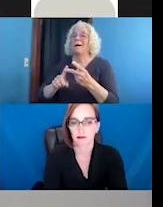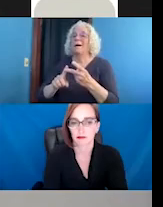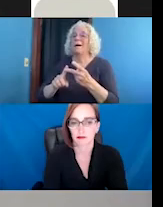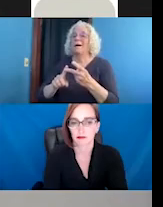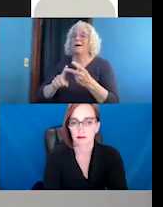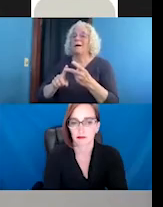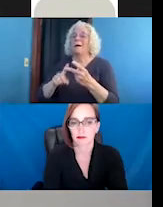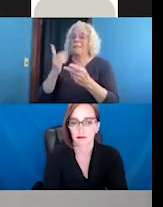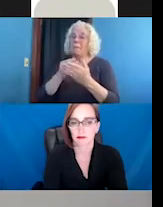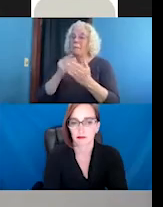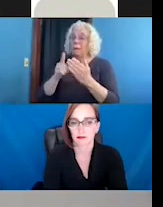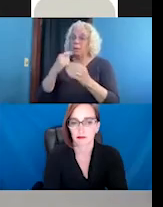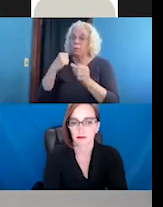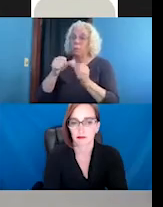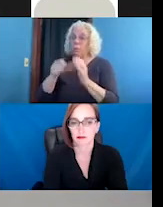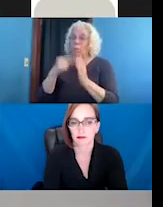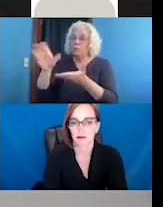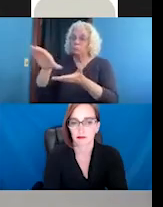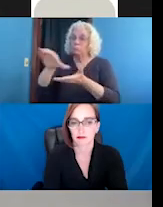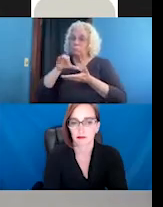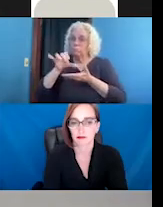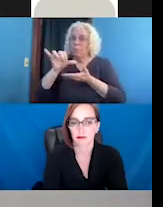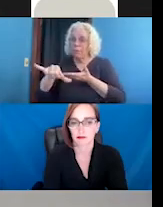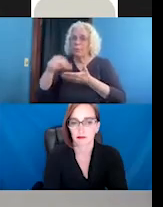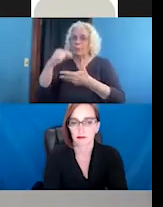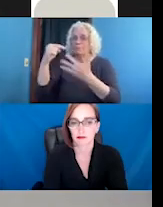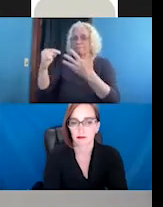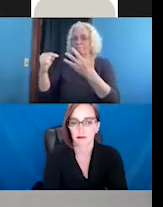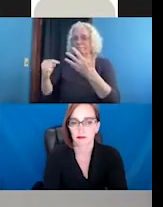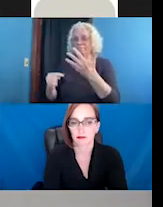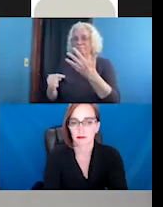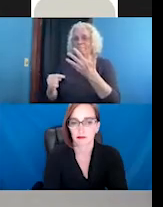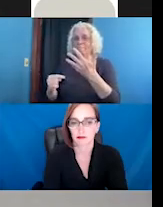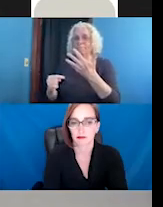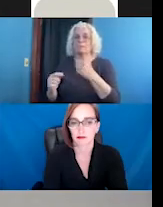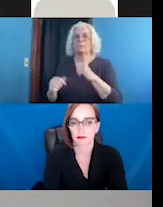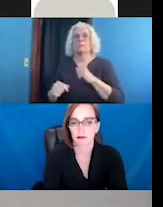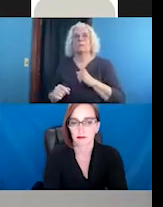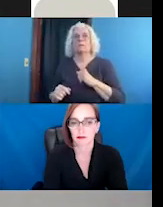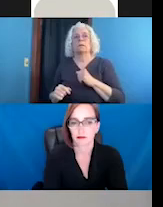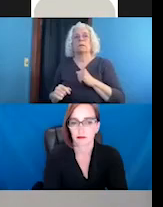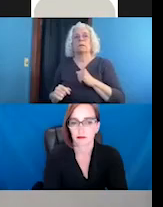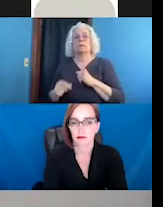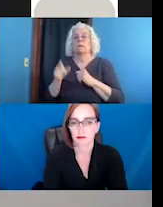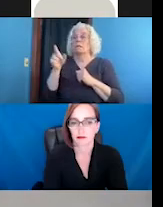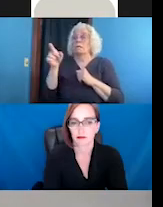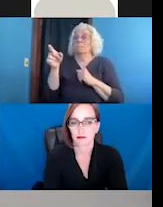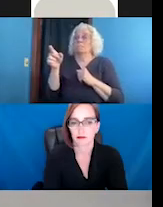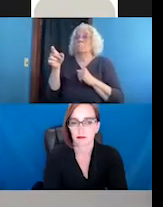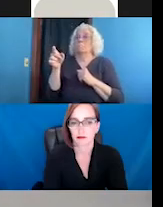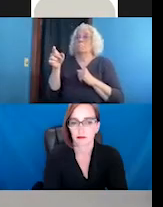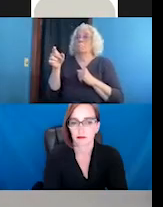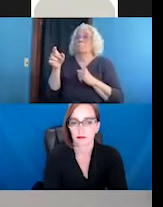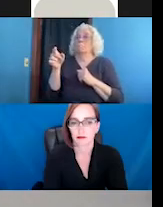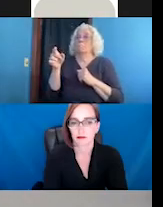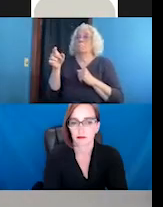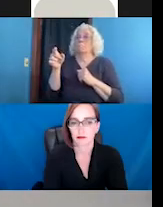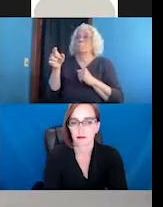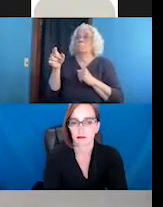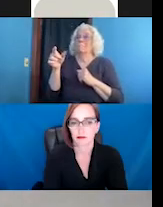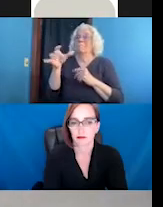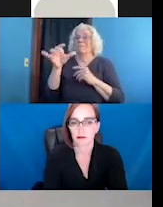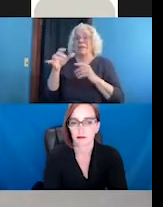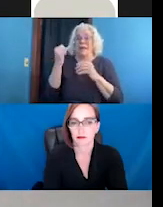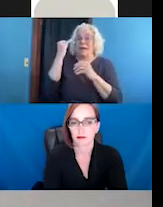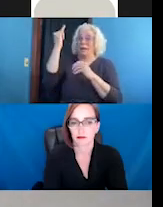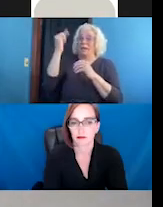funds? Some of those guiding principle questions, any sense of whether there's a financial size to the idea, that kind of